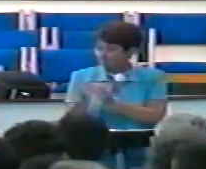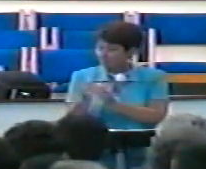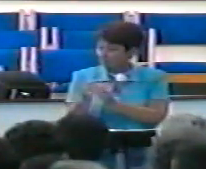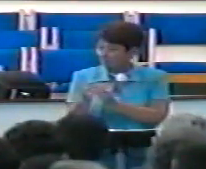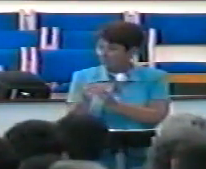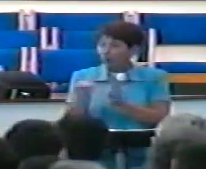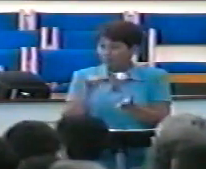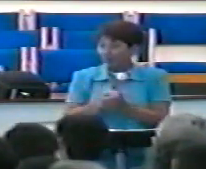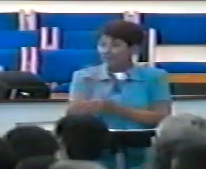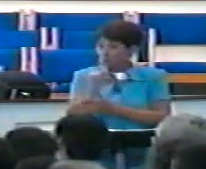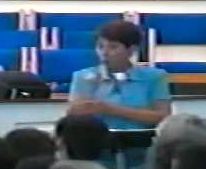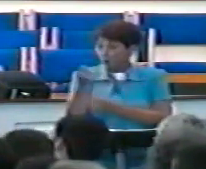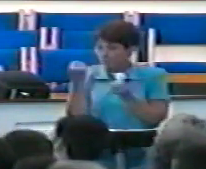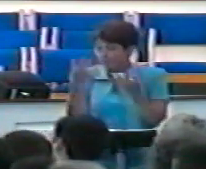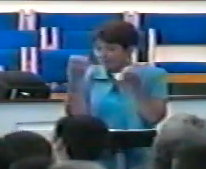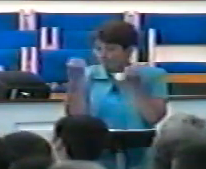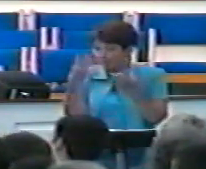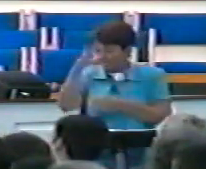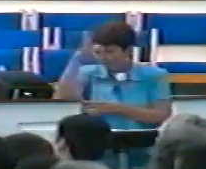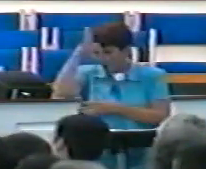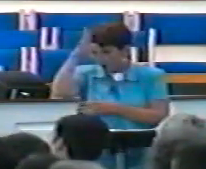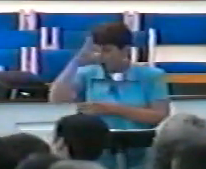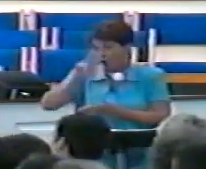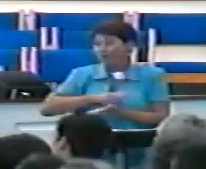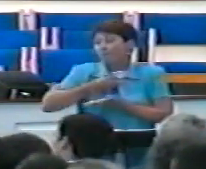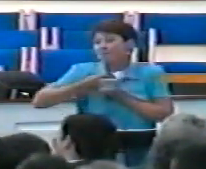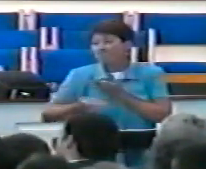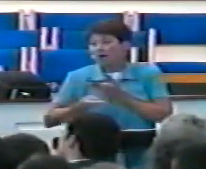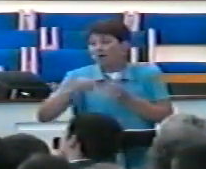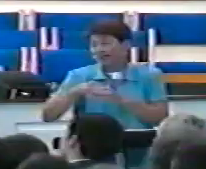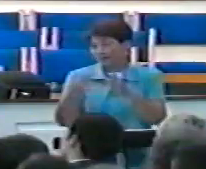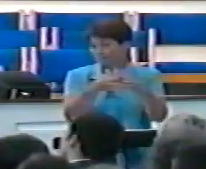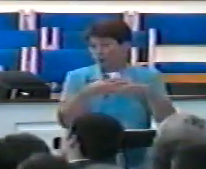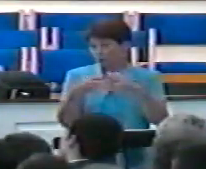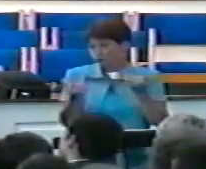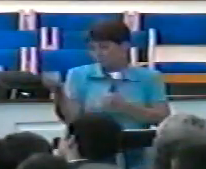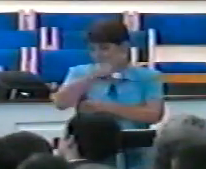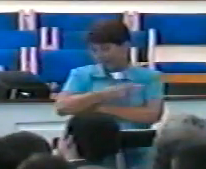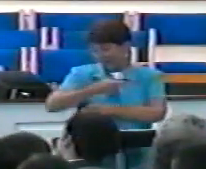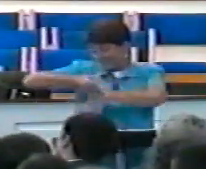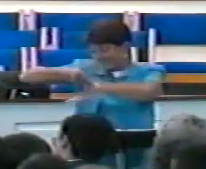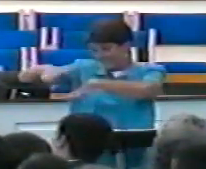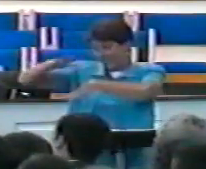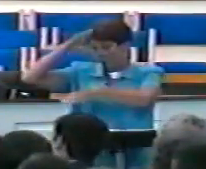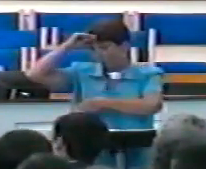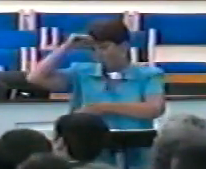where many, many fathers fail in America today. They send their boys